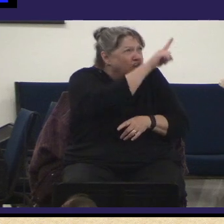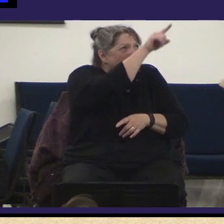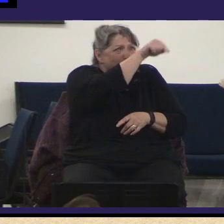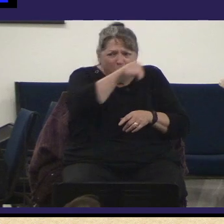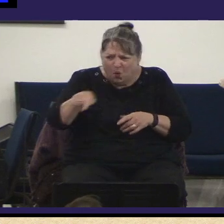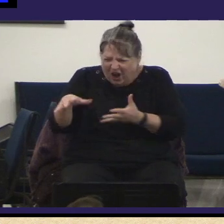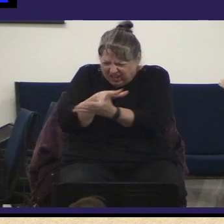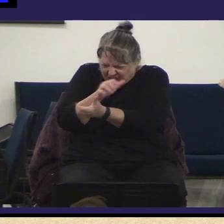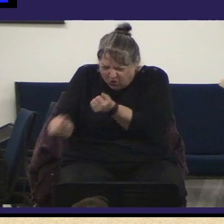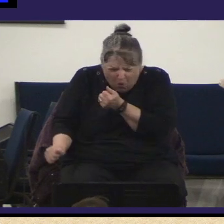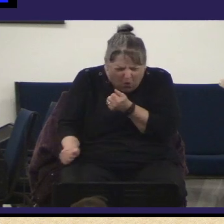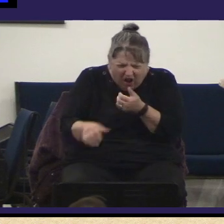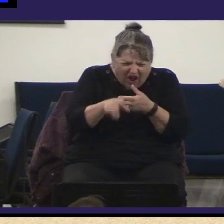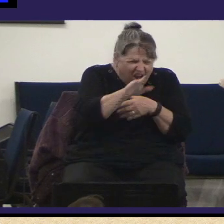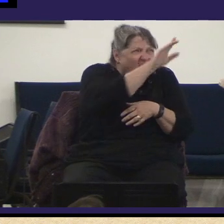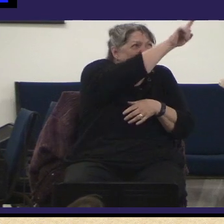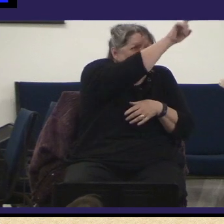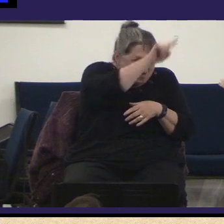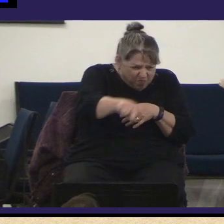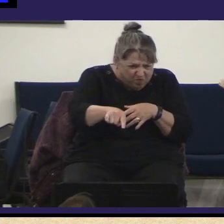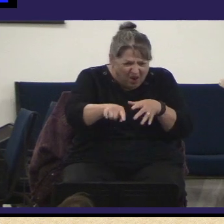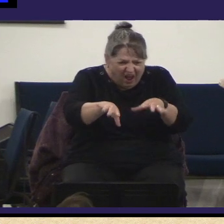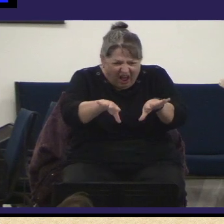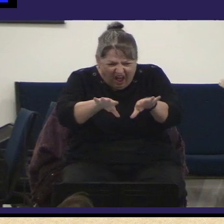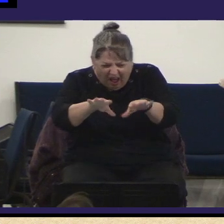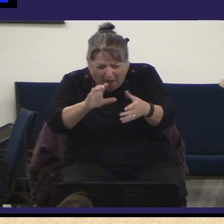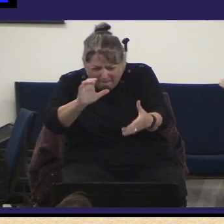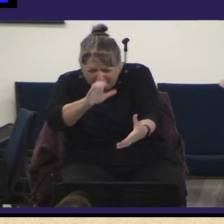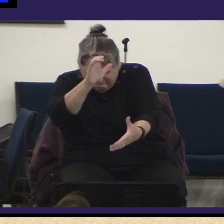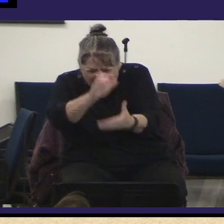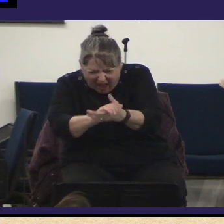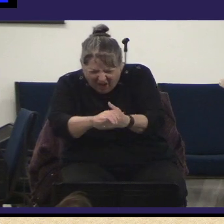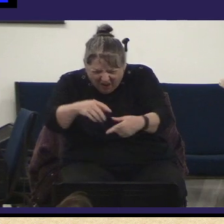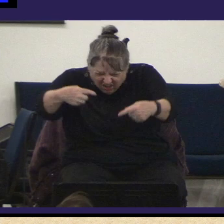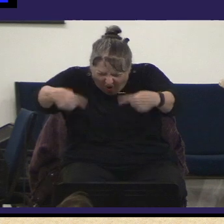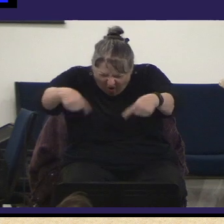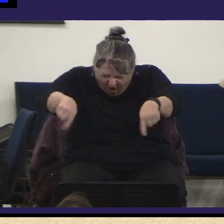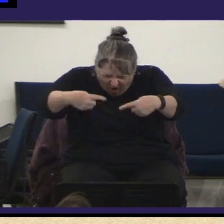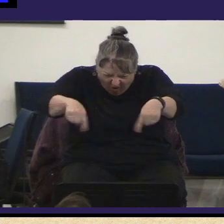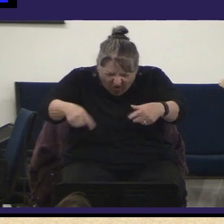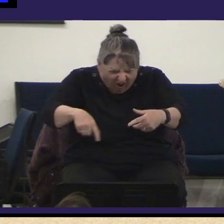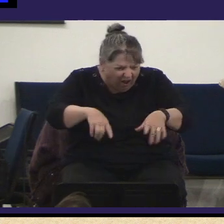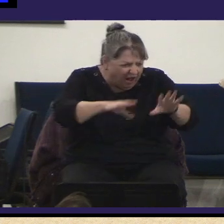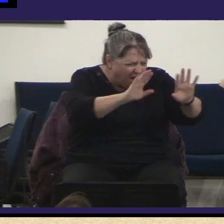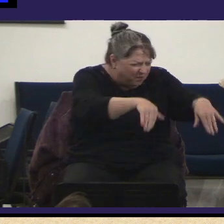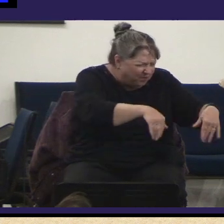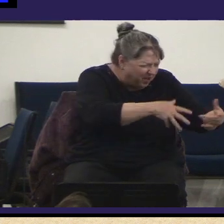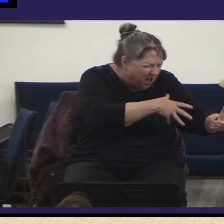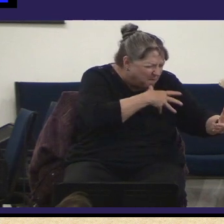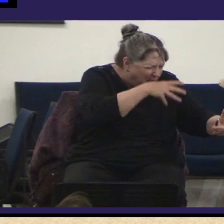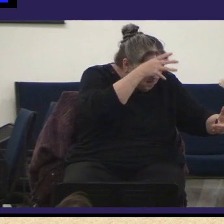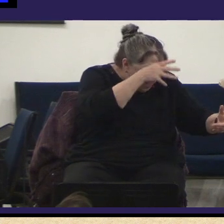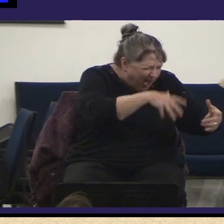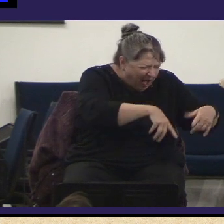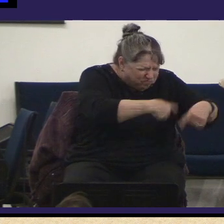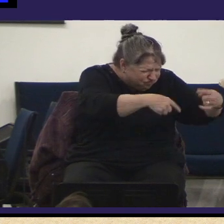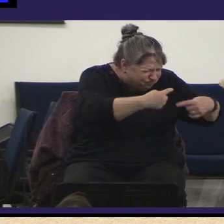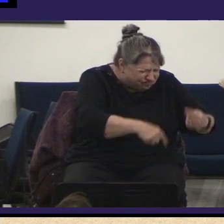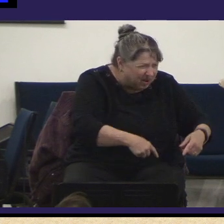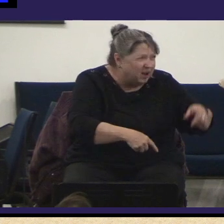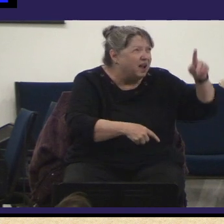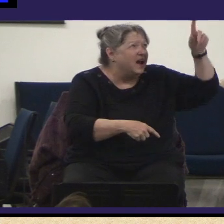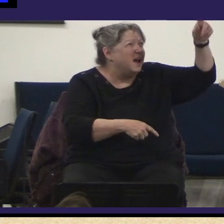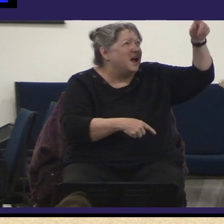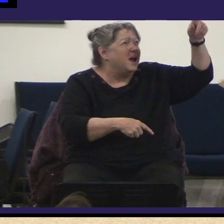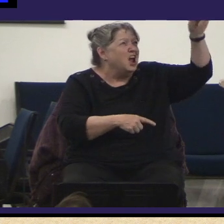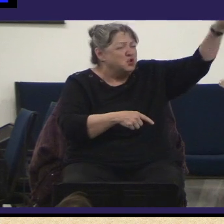home and disrupt the relationship with husband and wife and mess with the relationship of mom and dad or the children. He says,